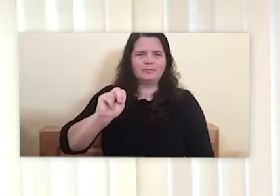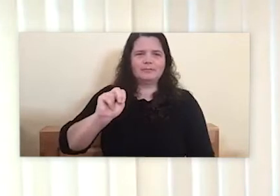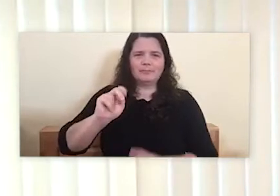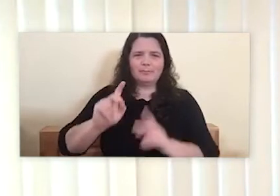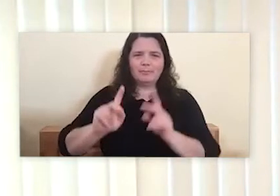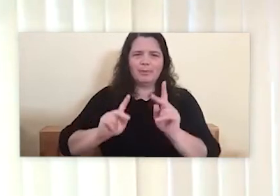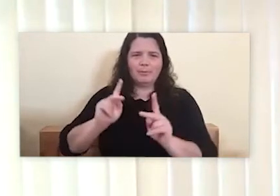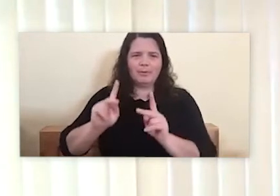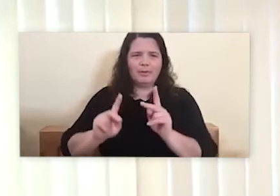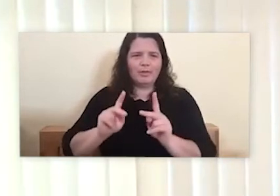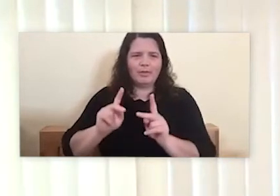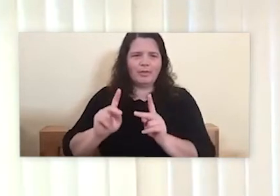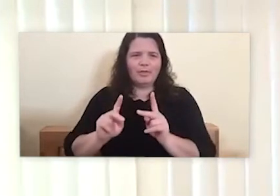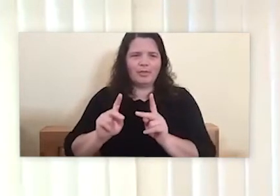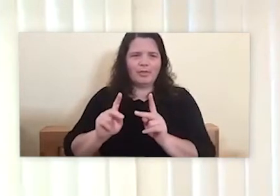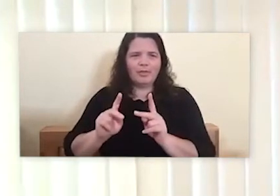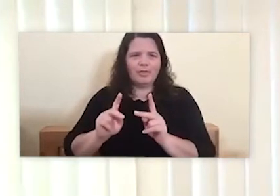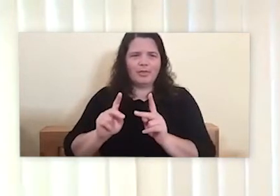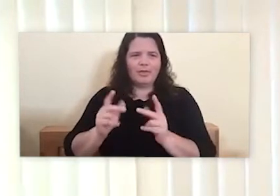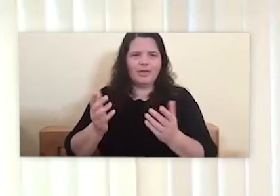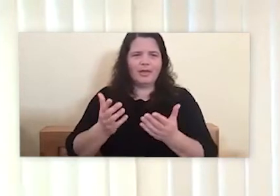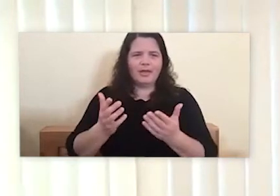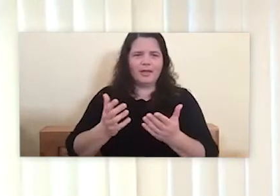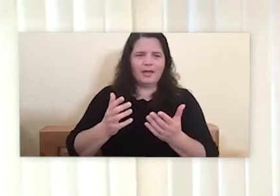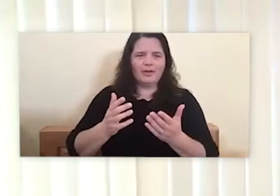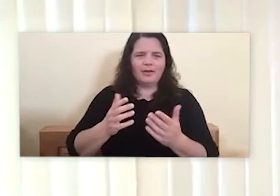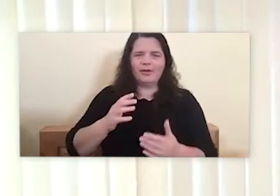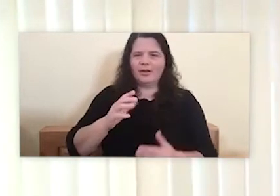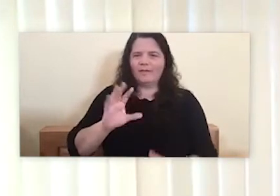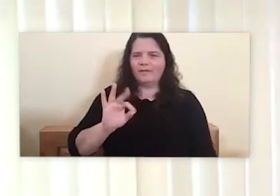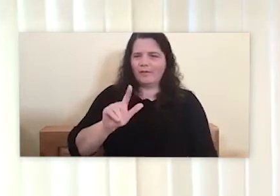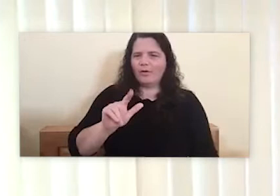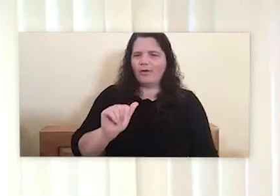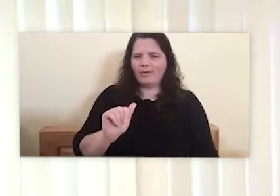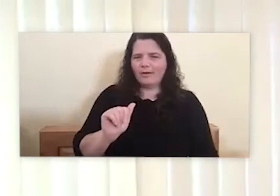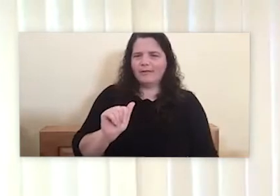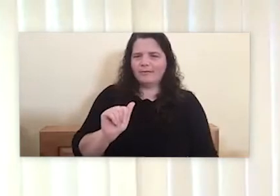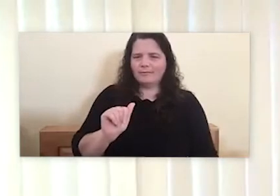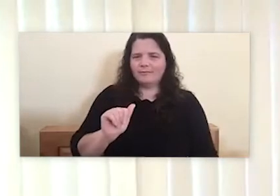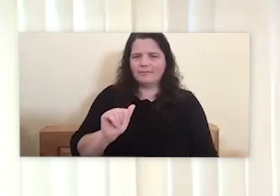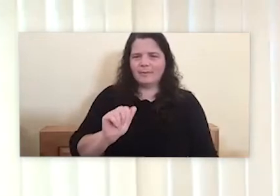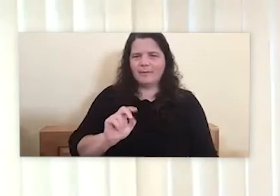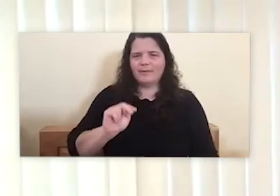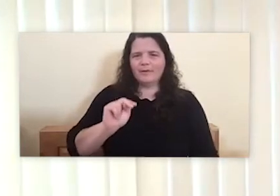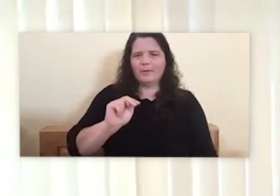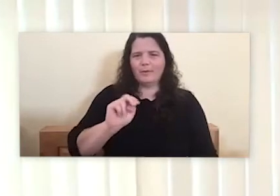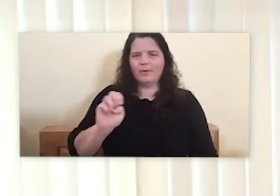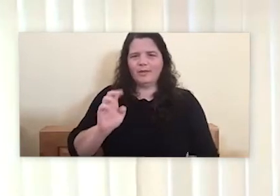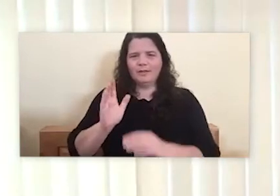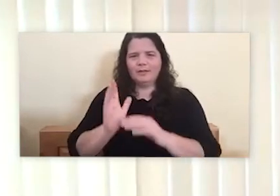of northeast coastal Florida, where I am in this moment.